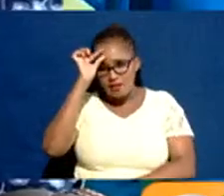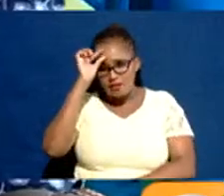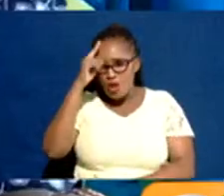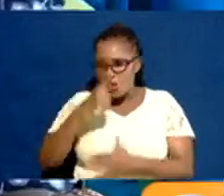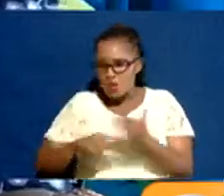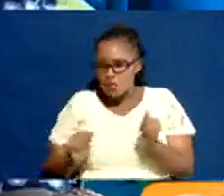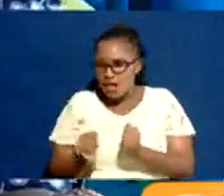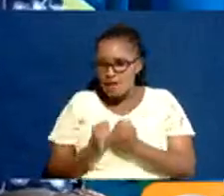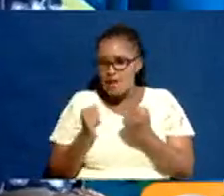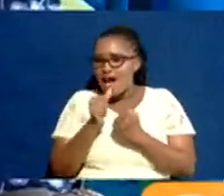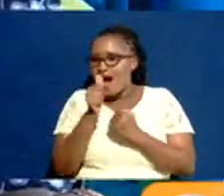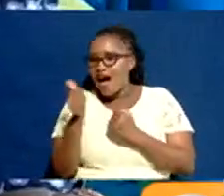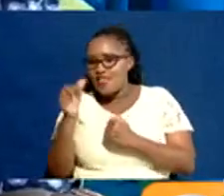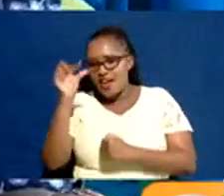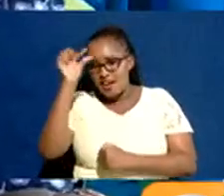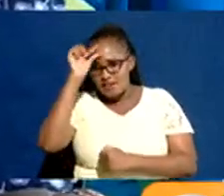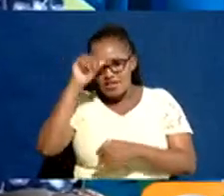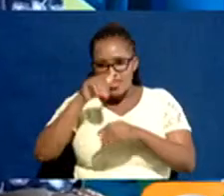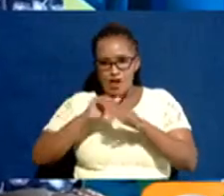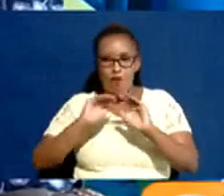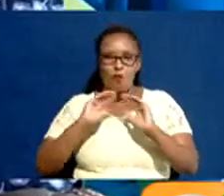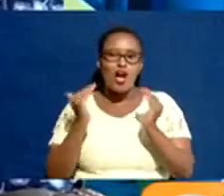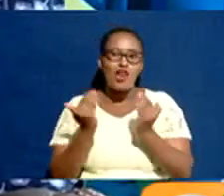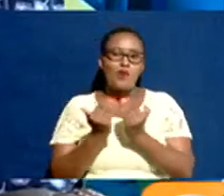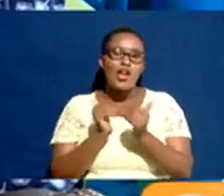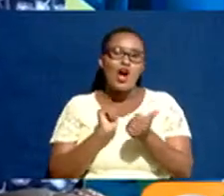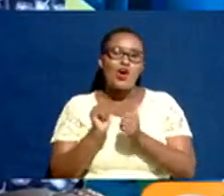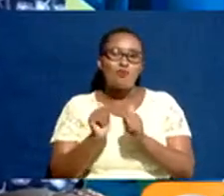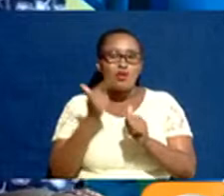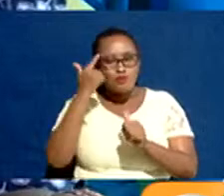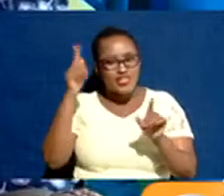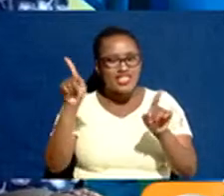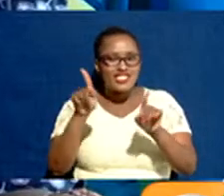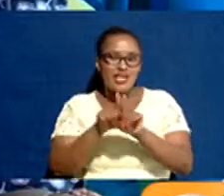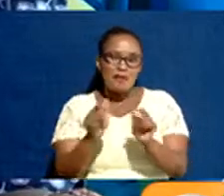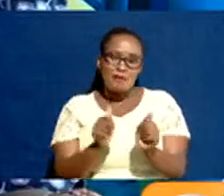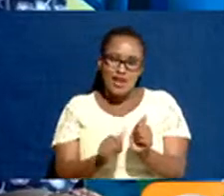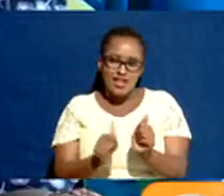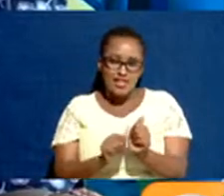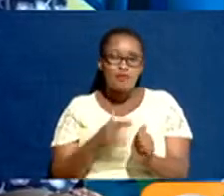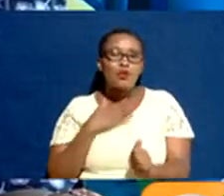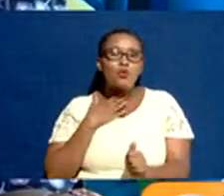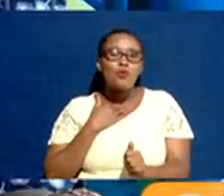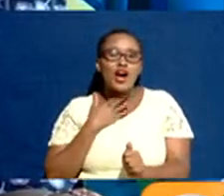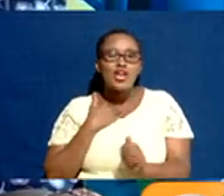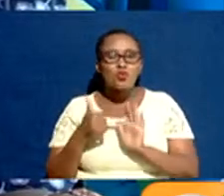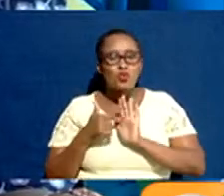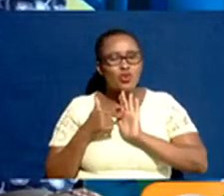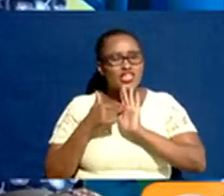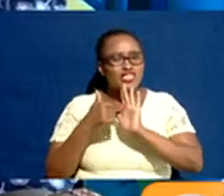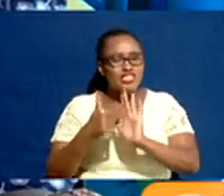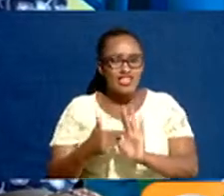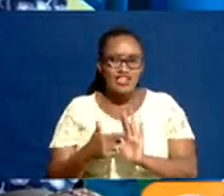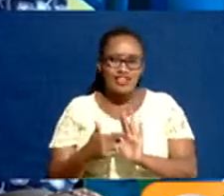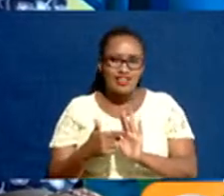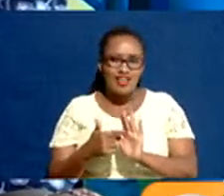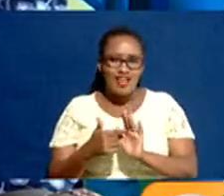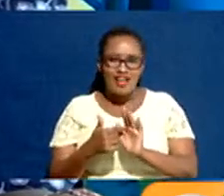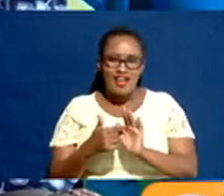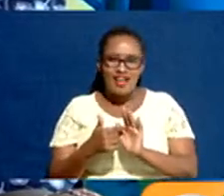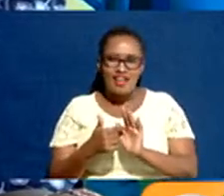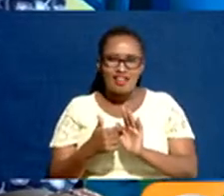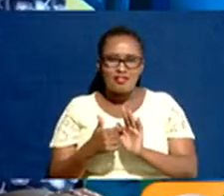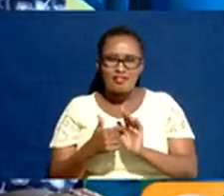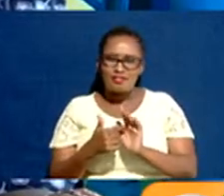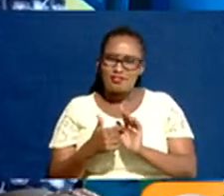other governments across the world are competing for the same maize. I don't want to portray a very